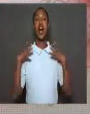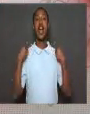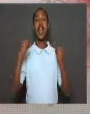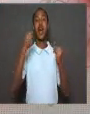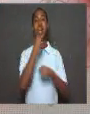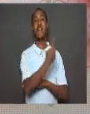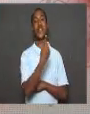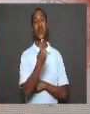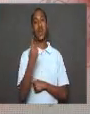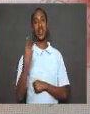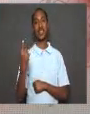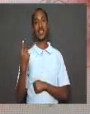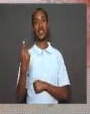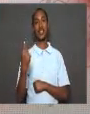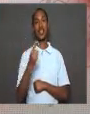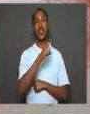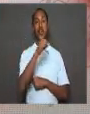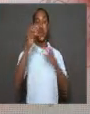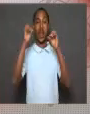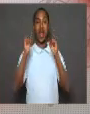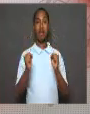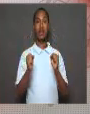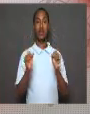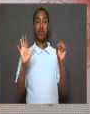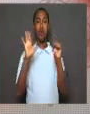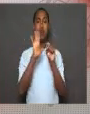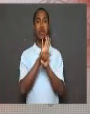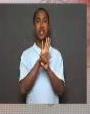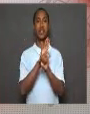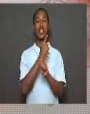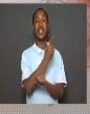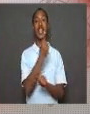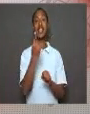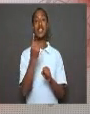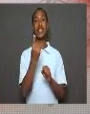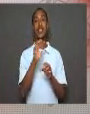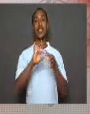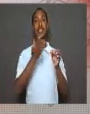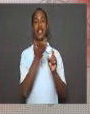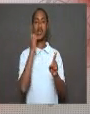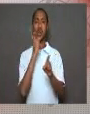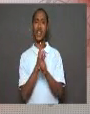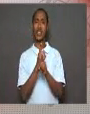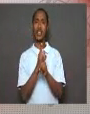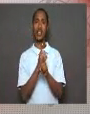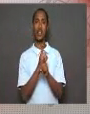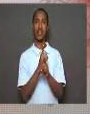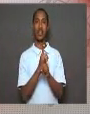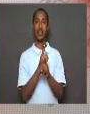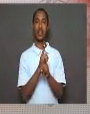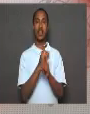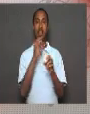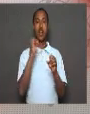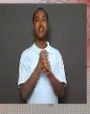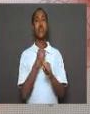Hello, everyone. Were you able to complete each sentence correctly? Let us do